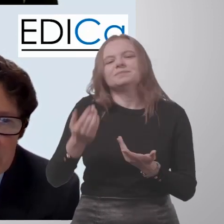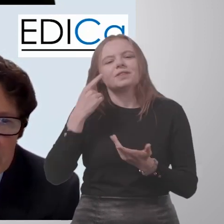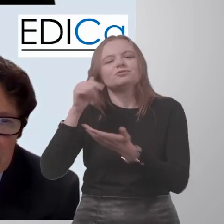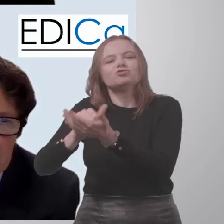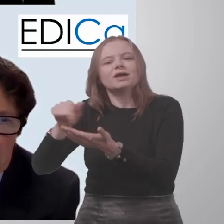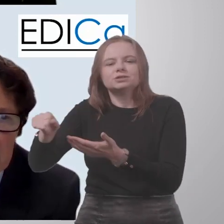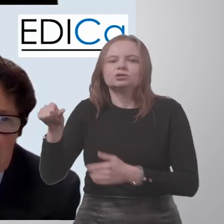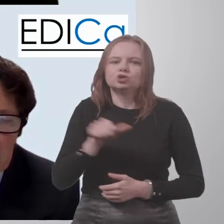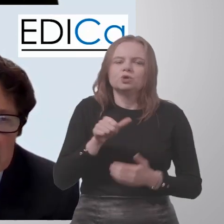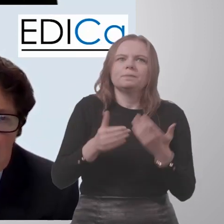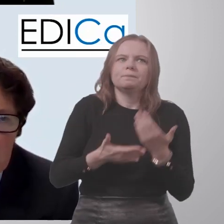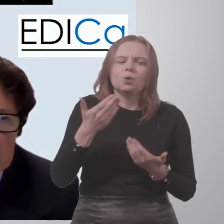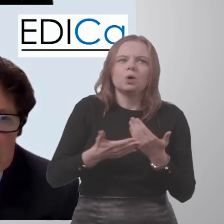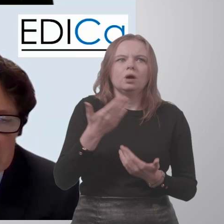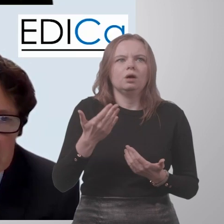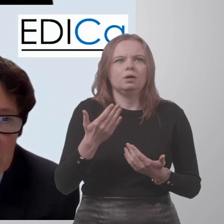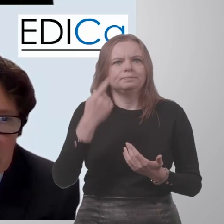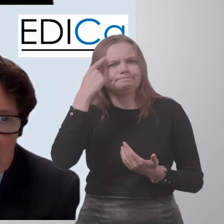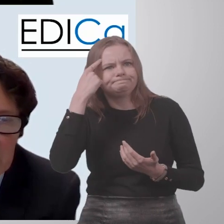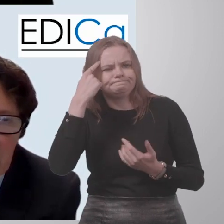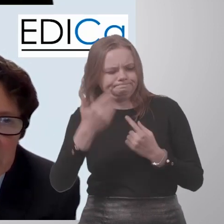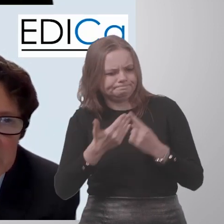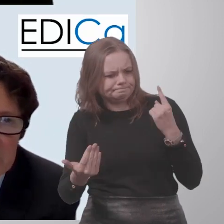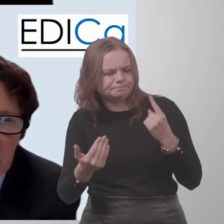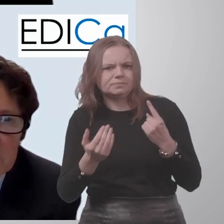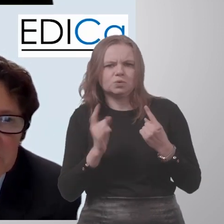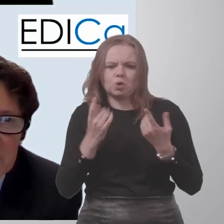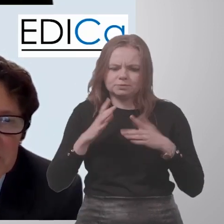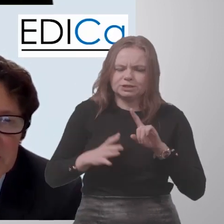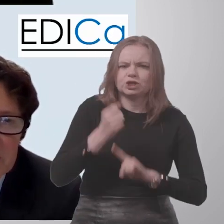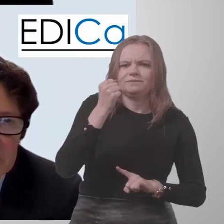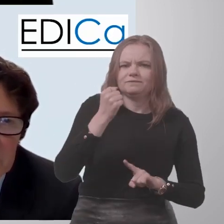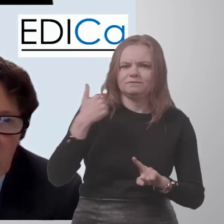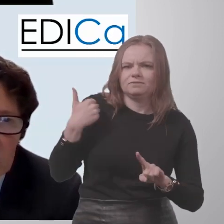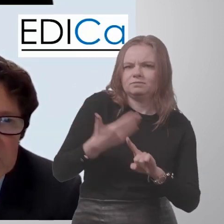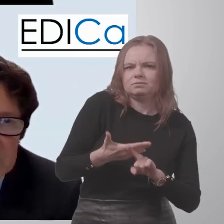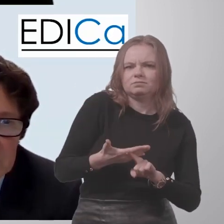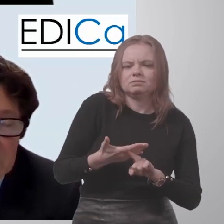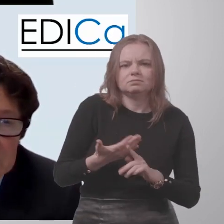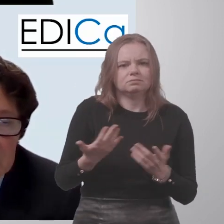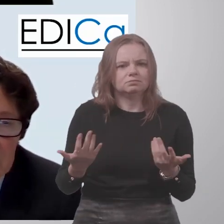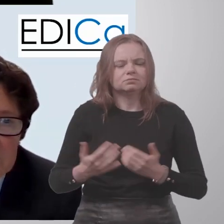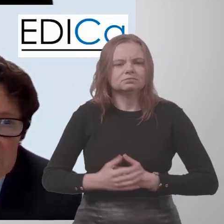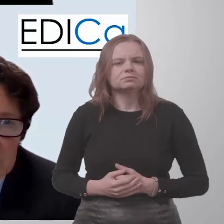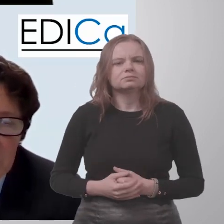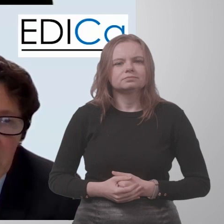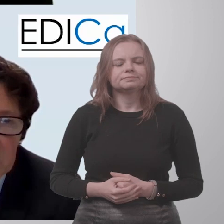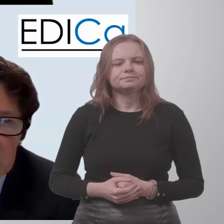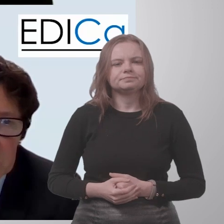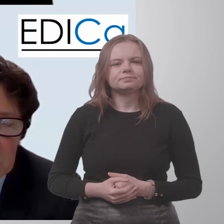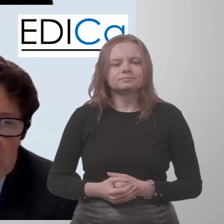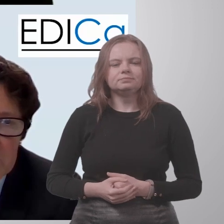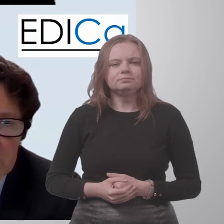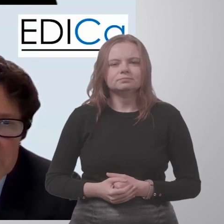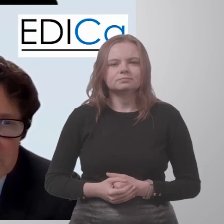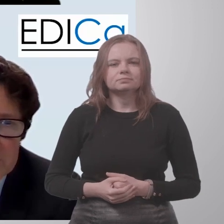of think about the things that we've actually done and how that, you know, what we actually done is a partnership